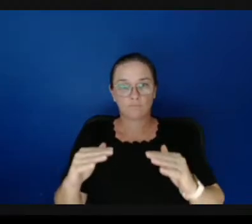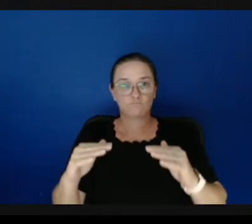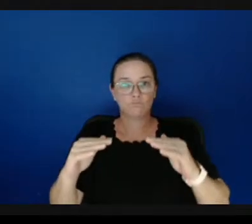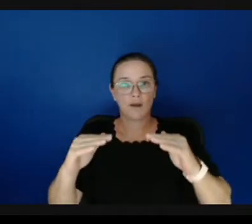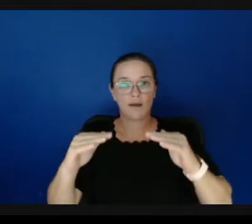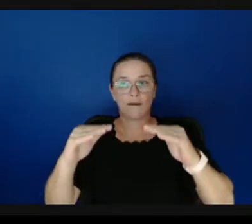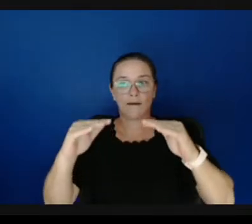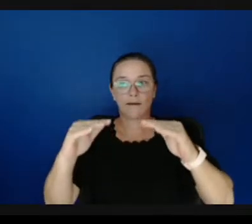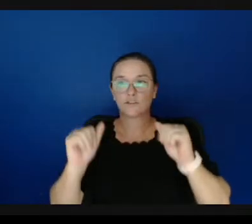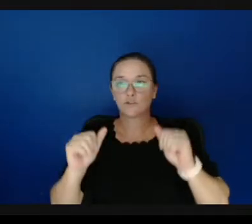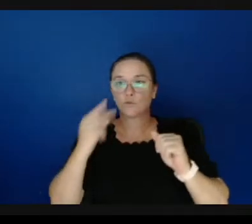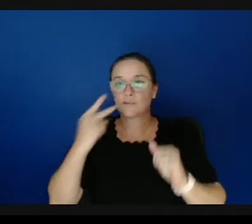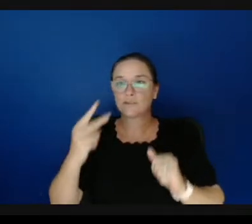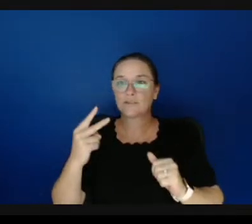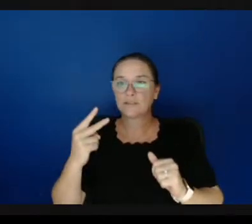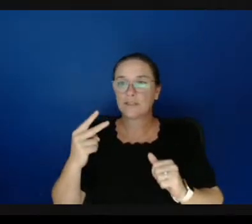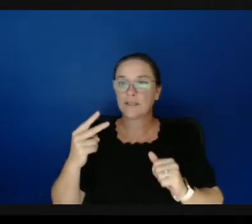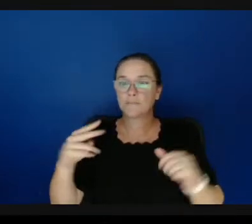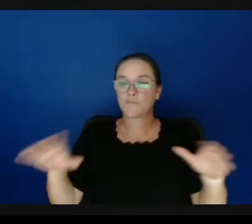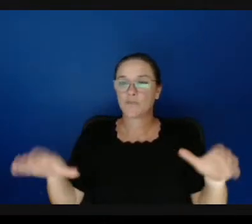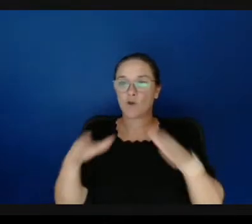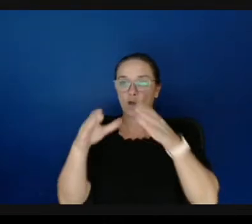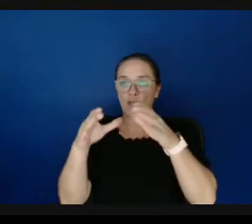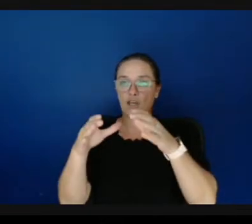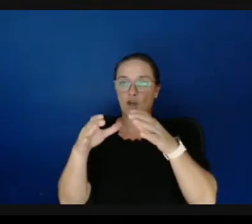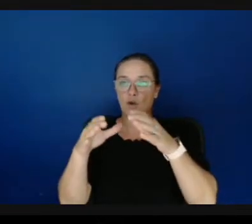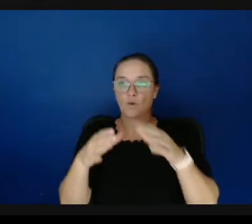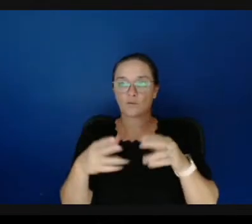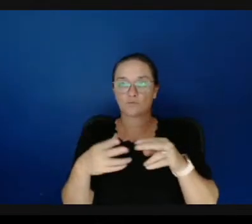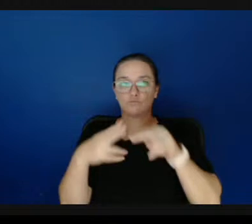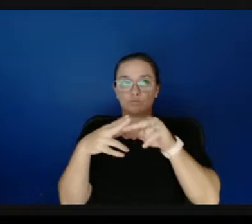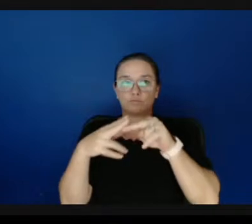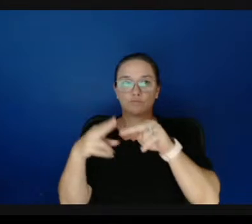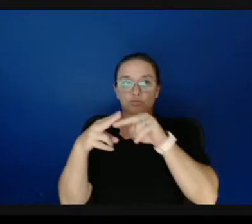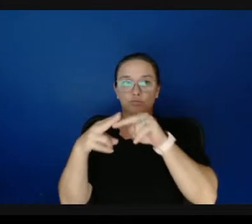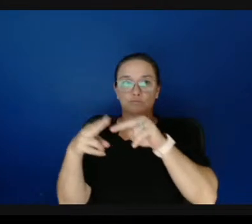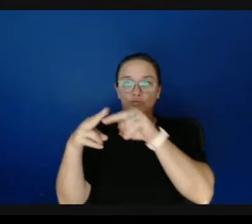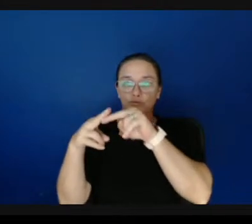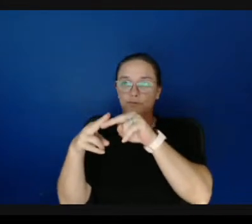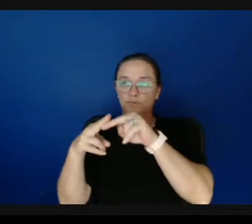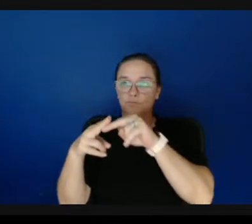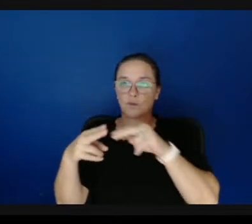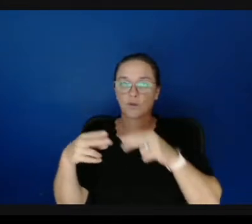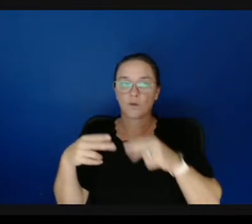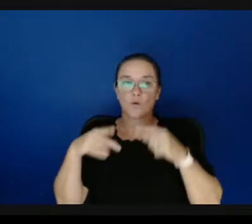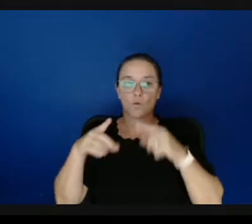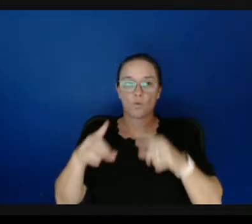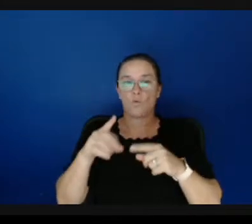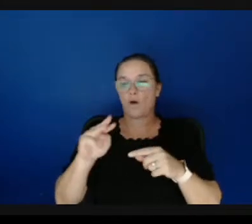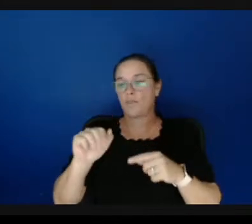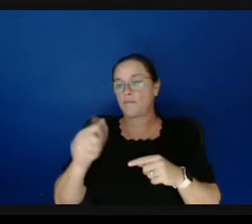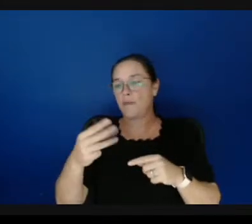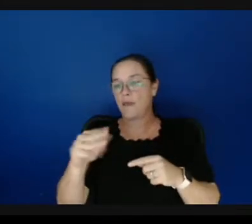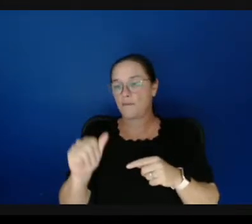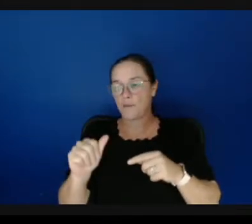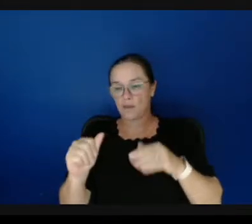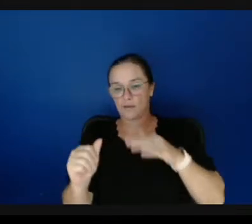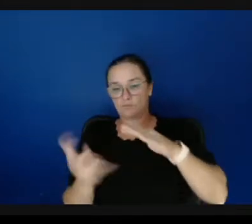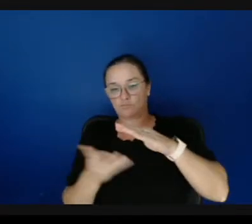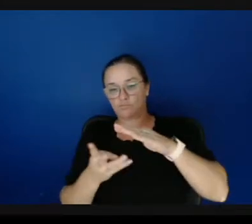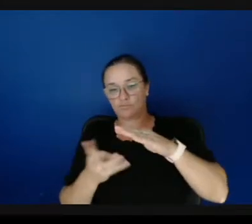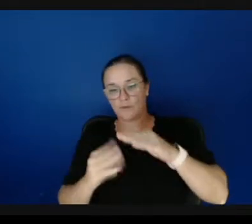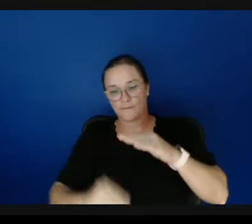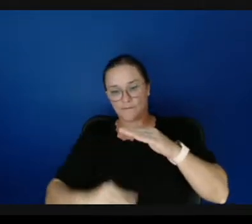And you can see that the volcano is very steadily just inching its way upwards over time as magma continues to fill it and swell it up more